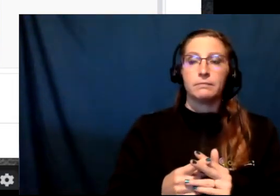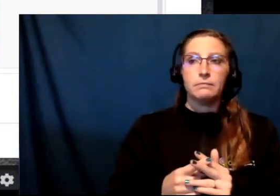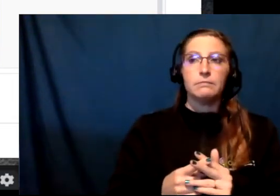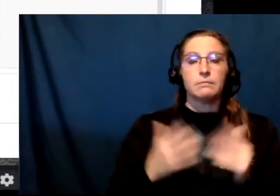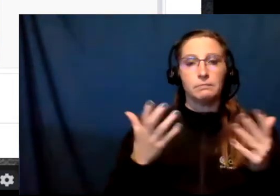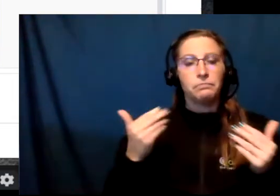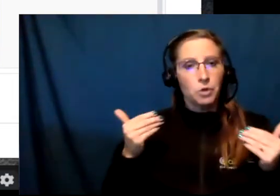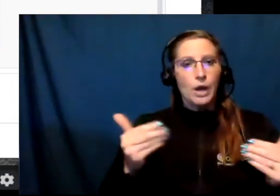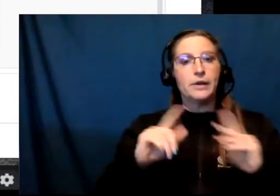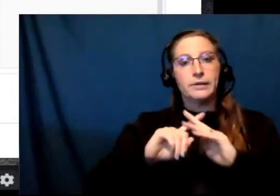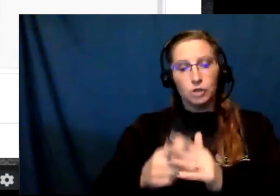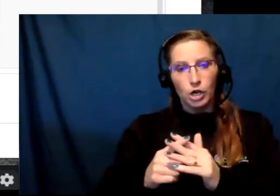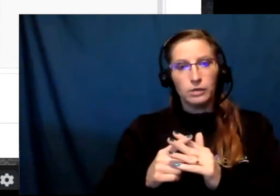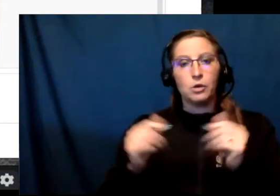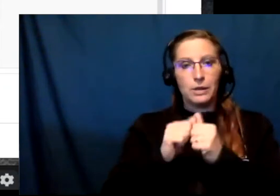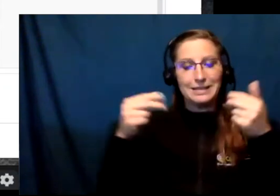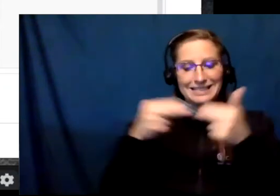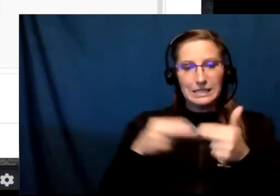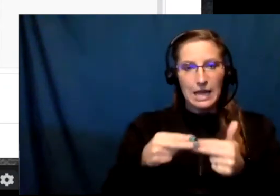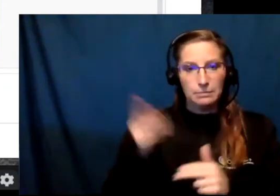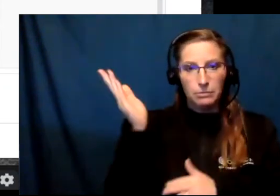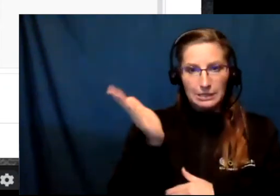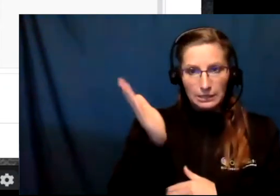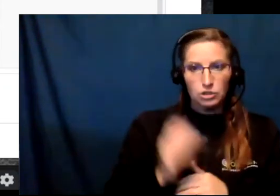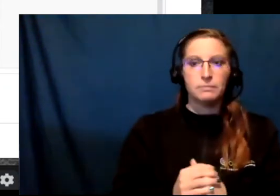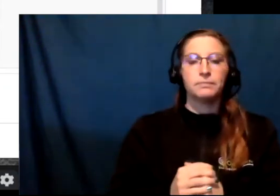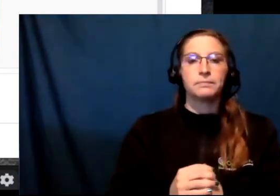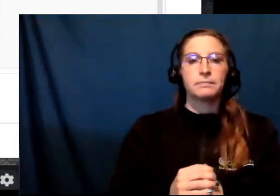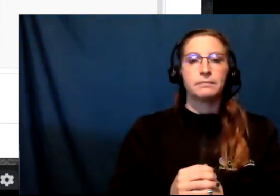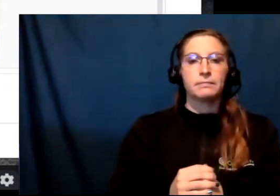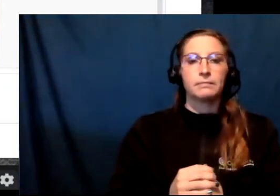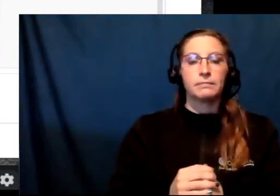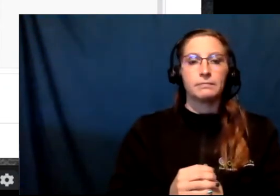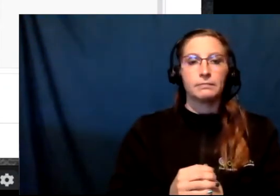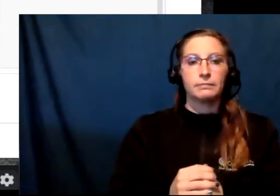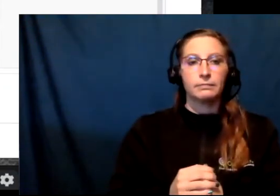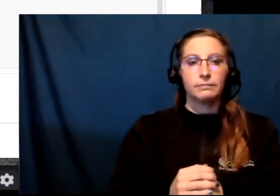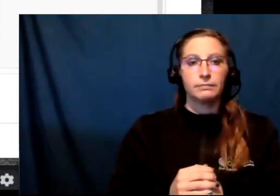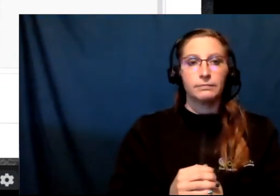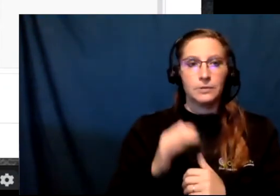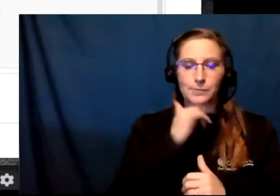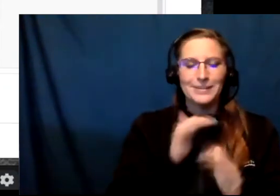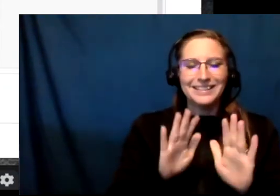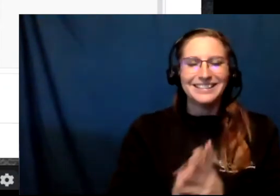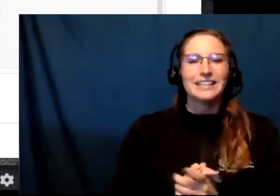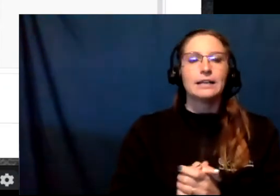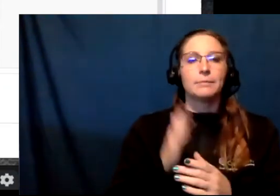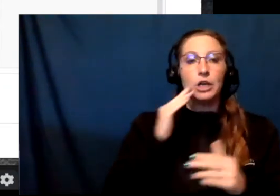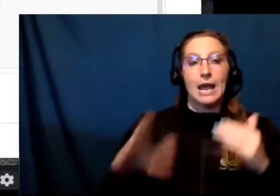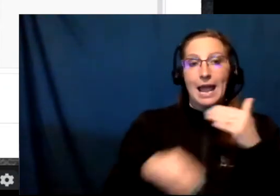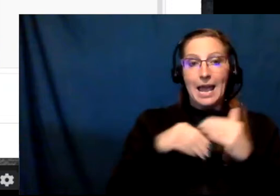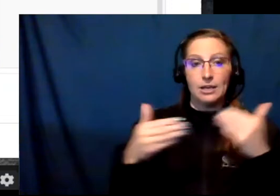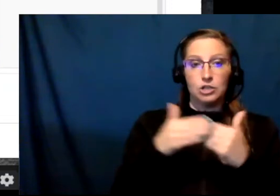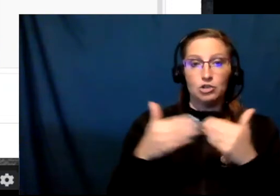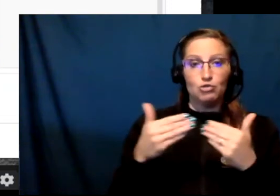start a slide presentation. And I'm just going to add, I'm going to just add a new slide here, a